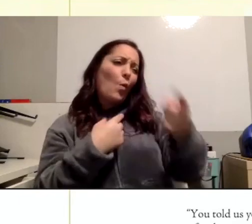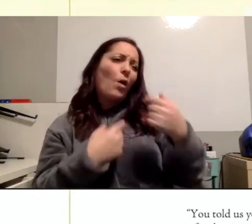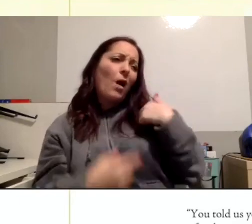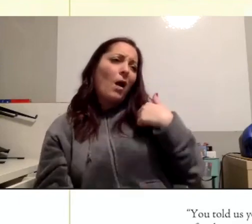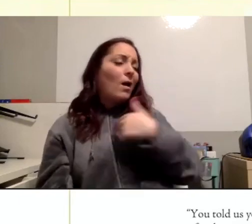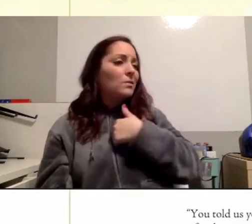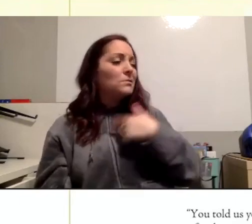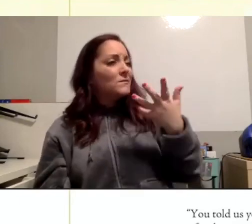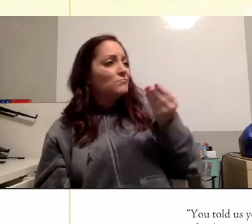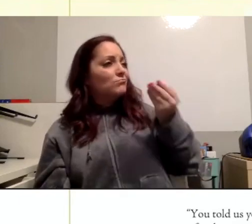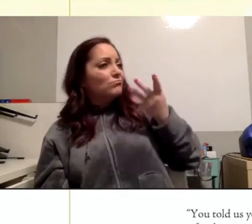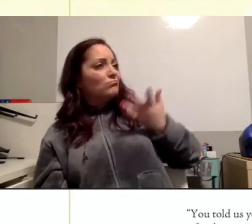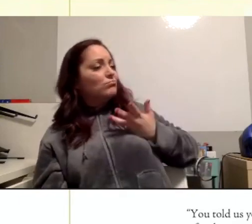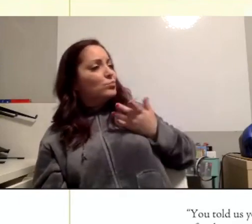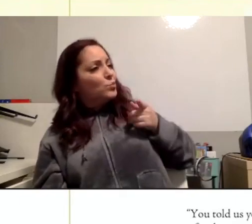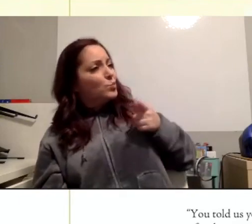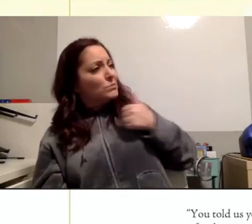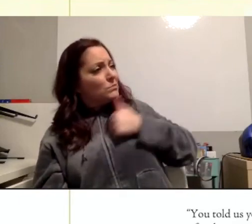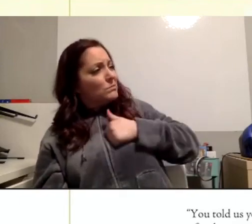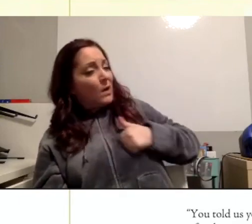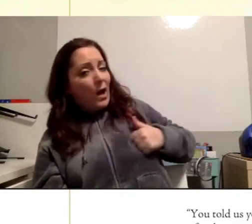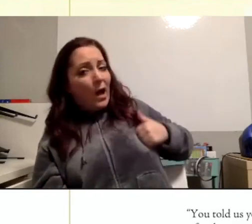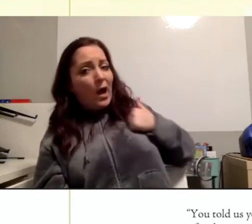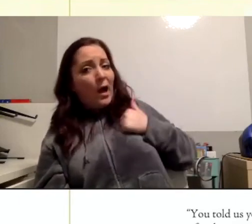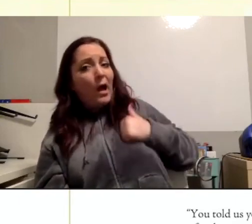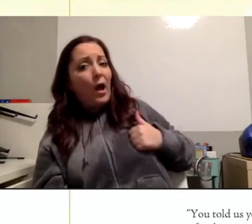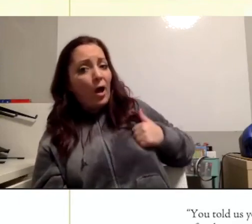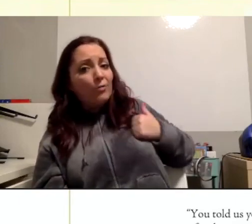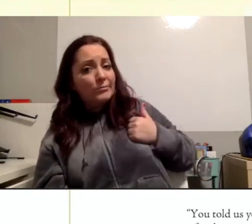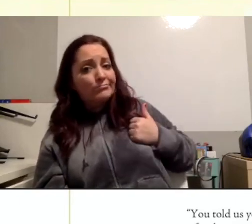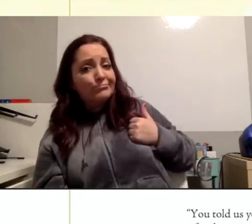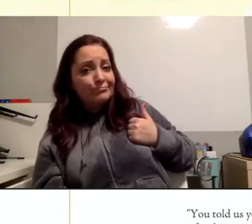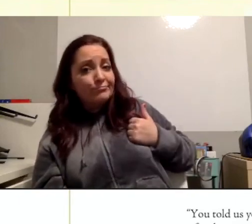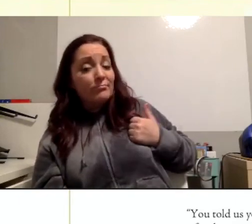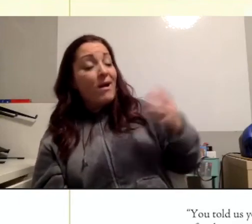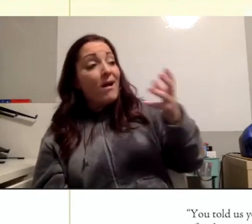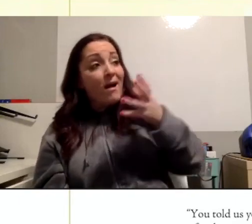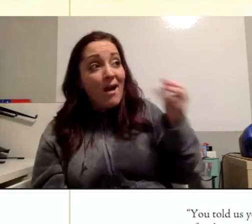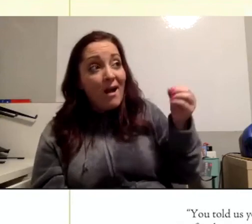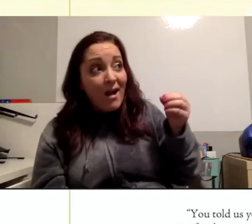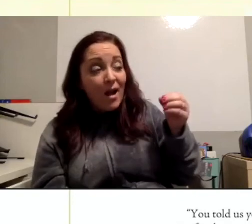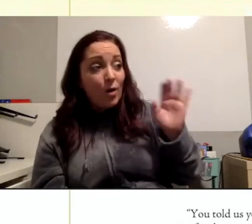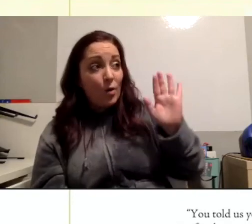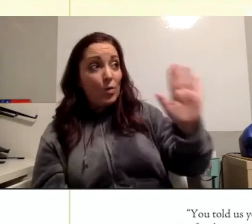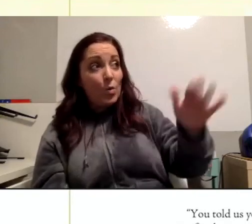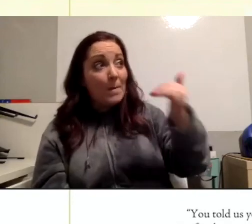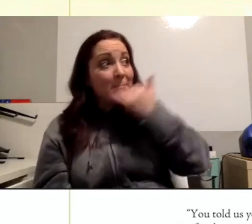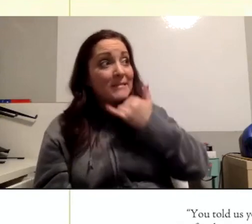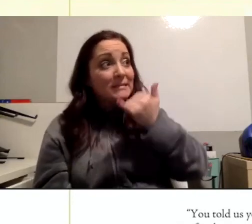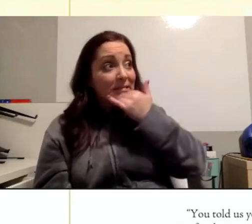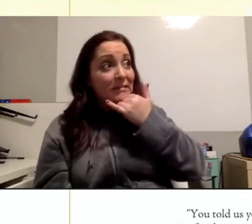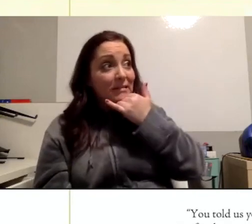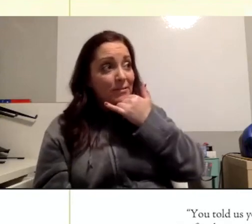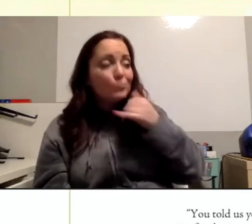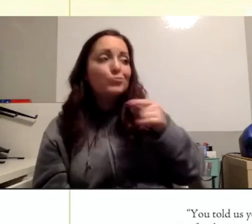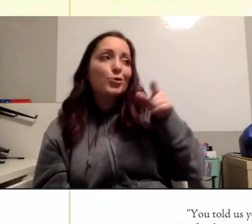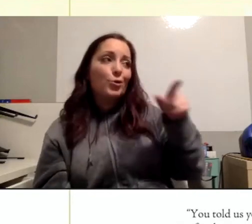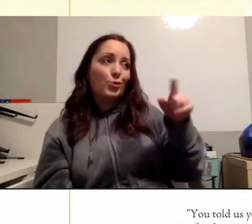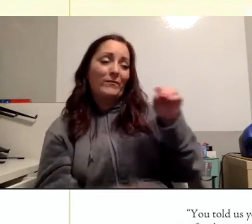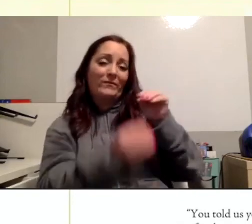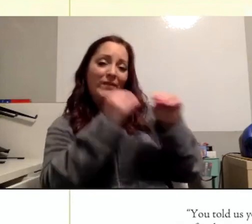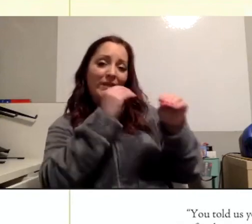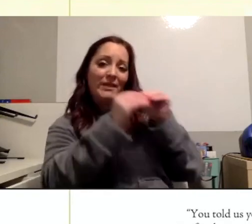"You told us that you were sorry," the Signmaker said, "and you fixed